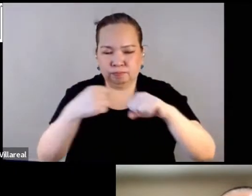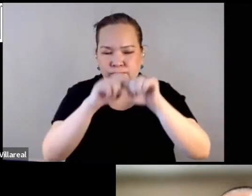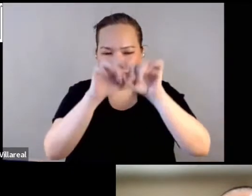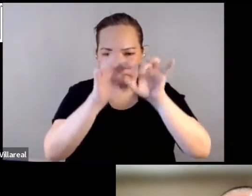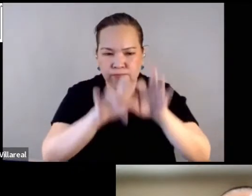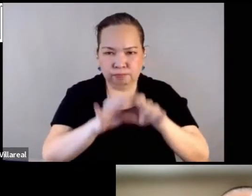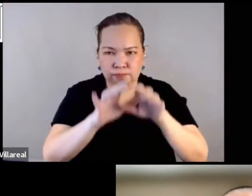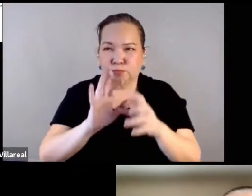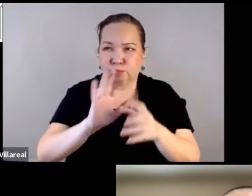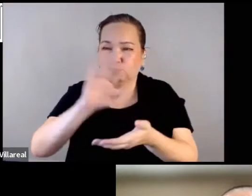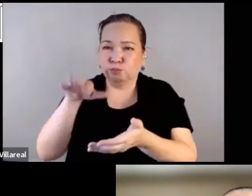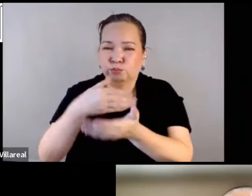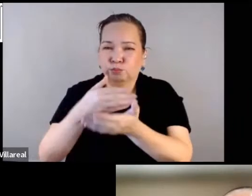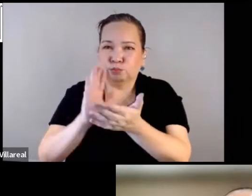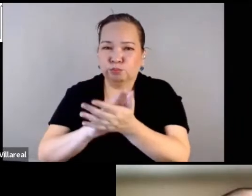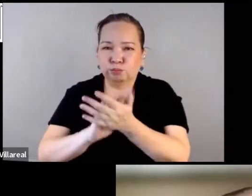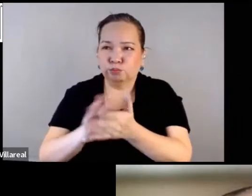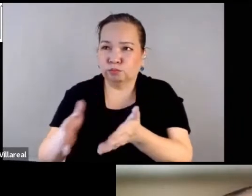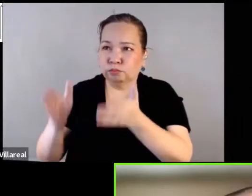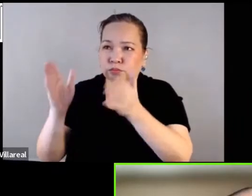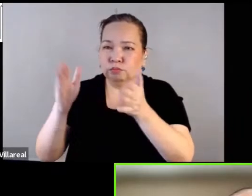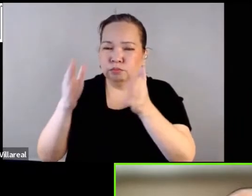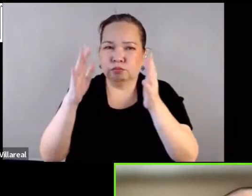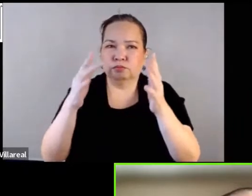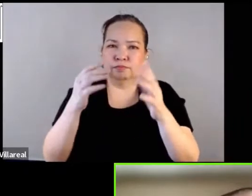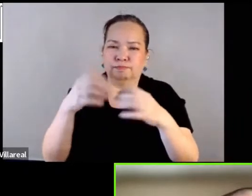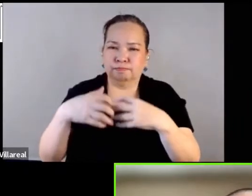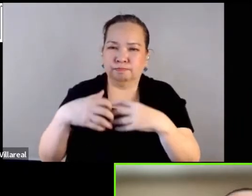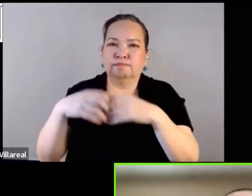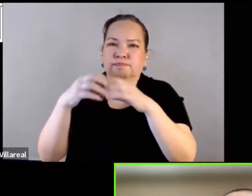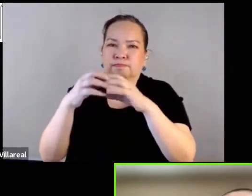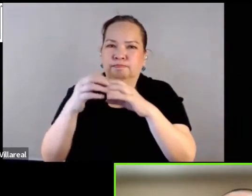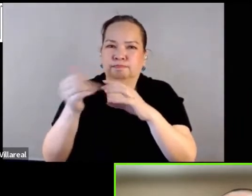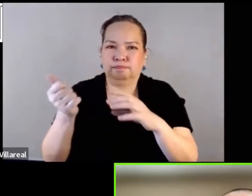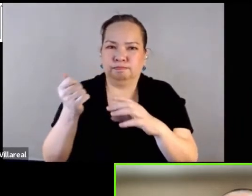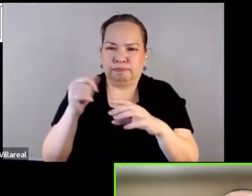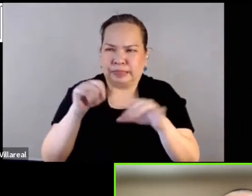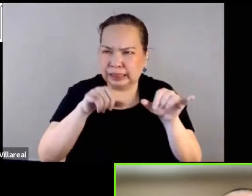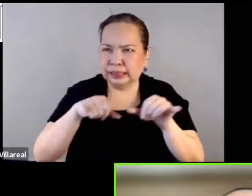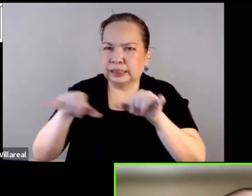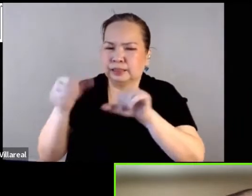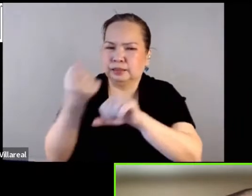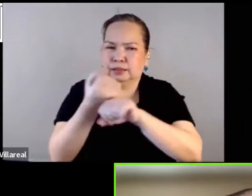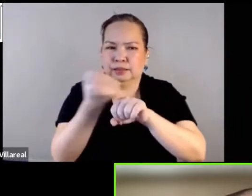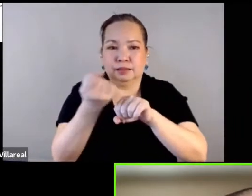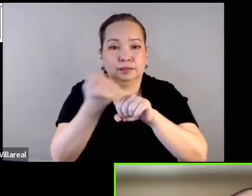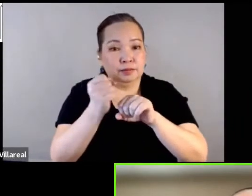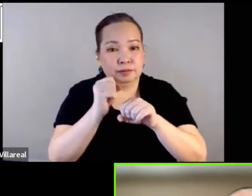na gagawin sa mga coastal area. Yes. Do you have any objection to this or meron na ba?